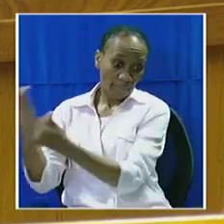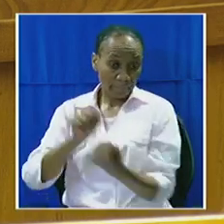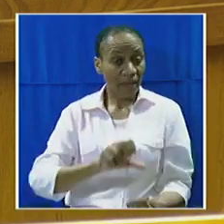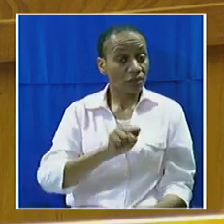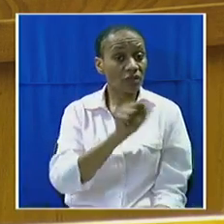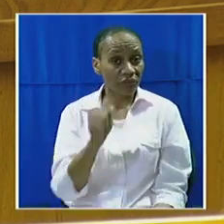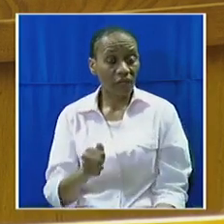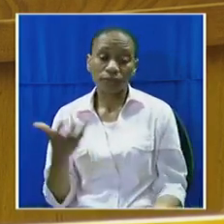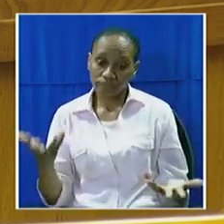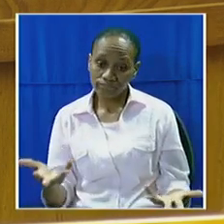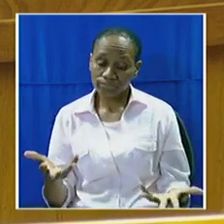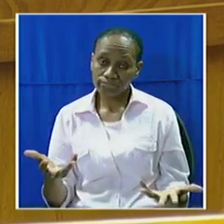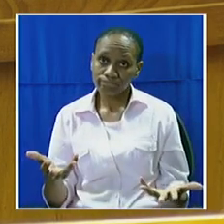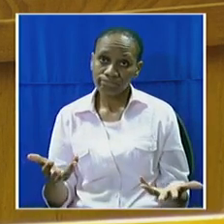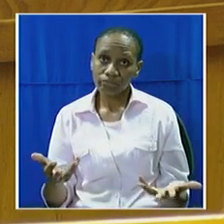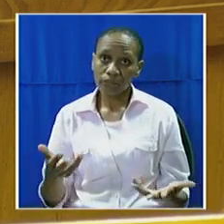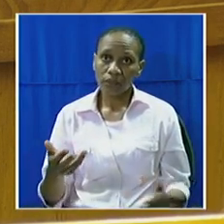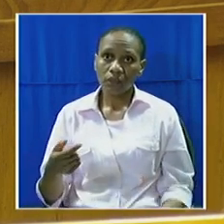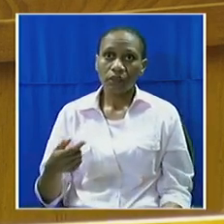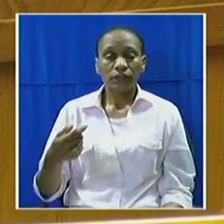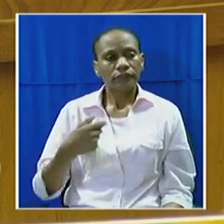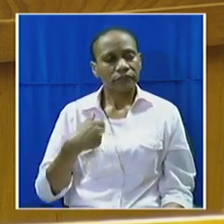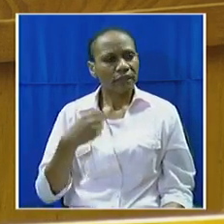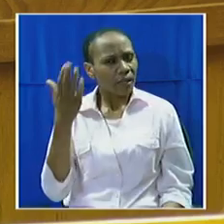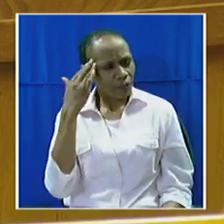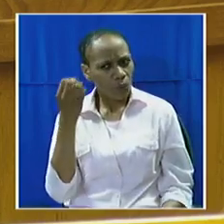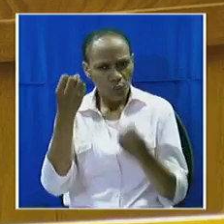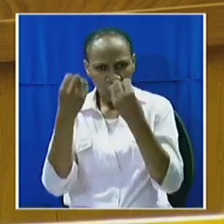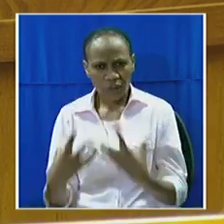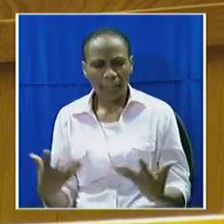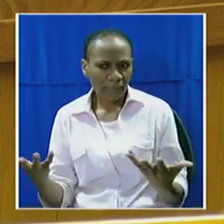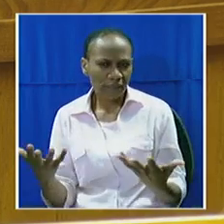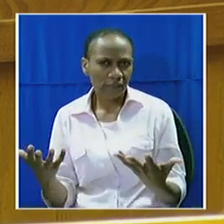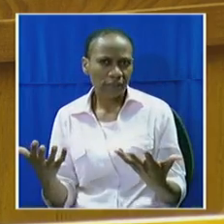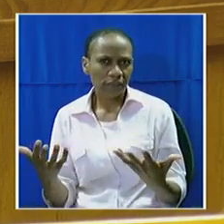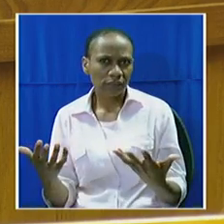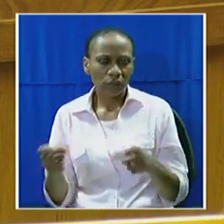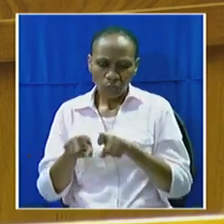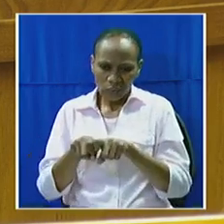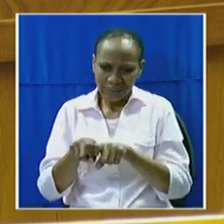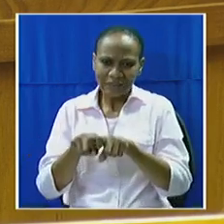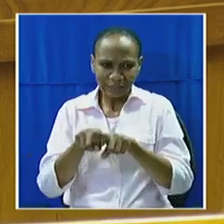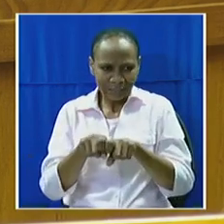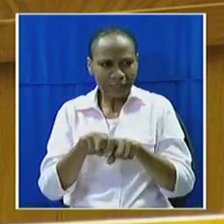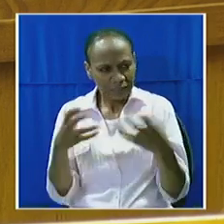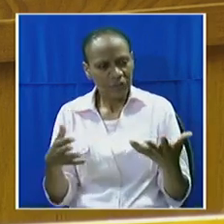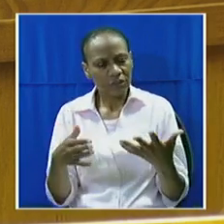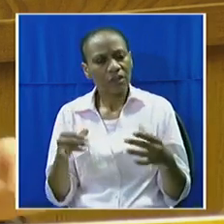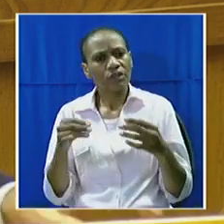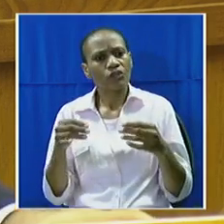cut a long story short, we test the numbers at our mission, we test DIRCO's emergency